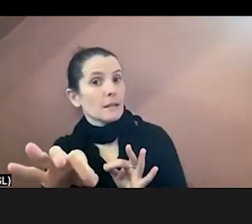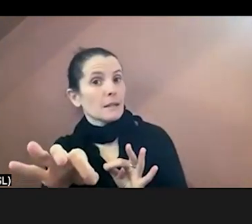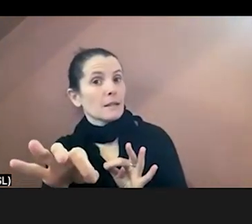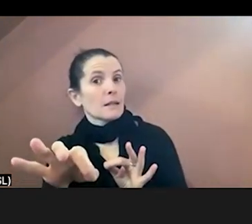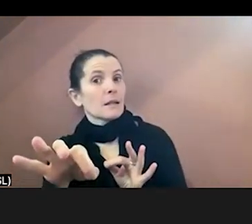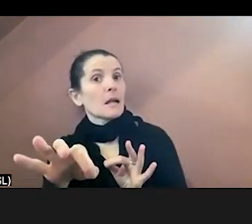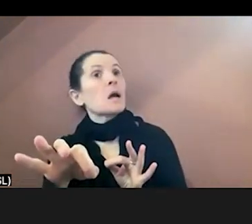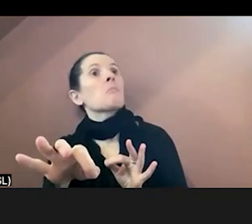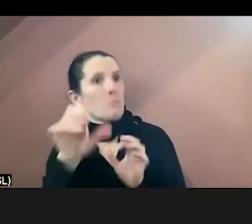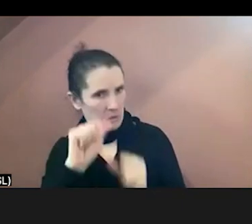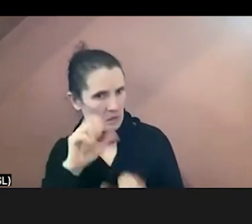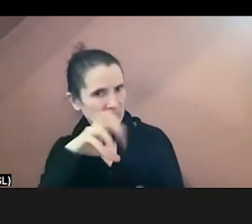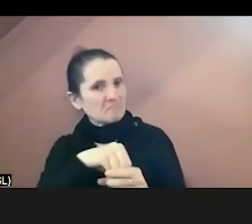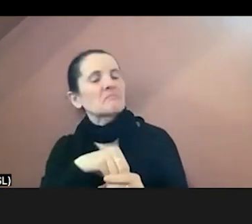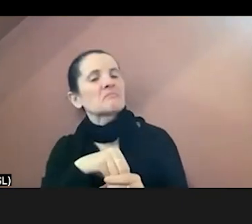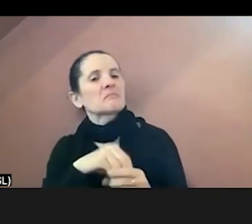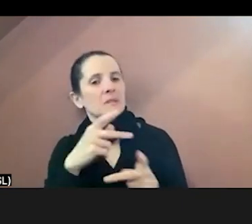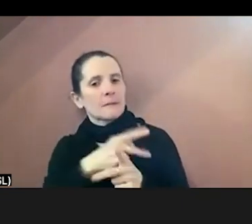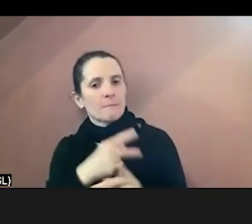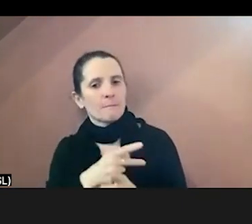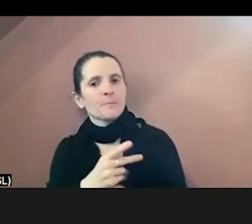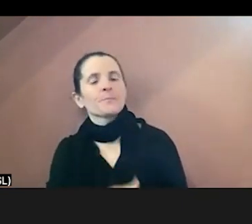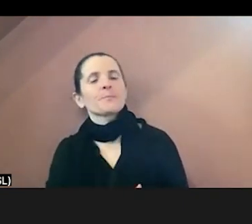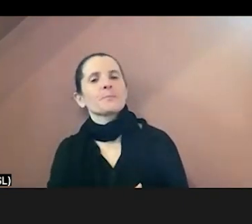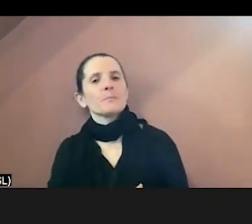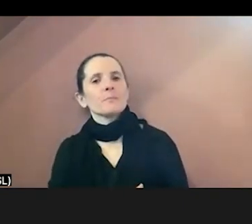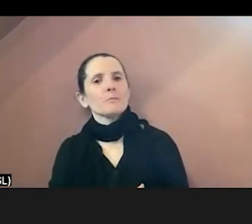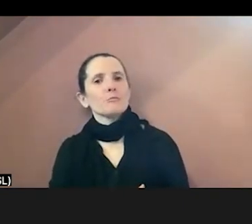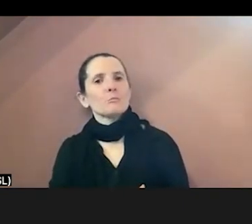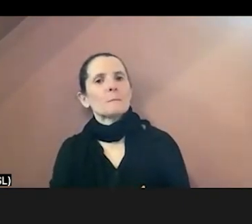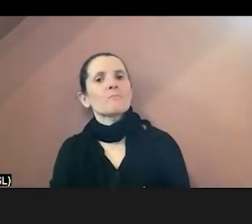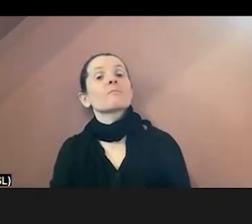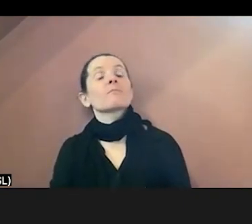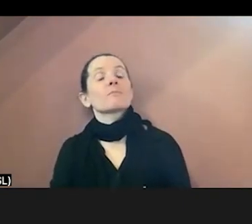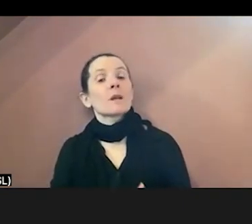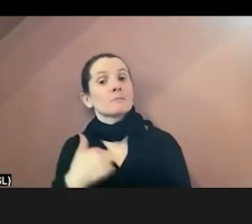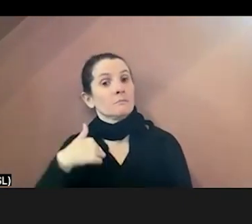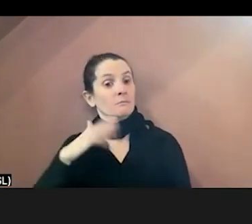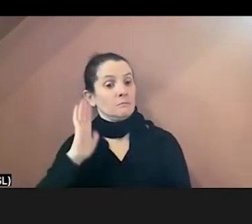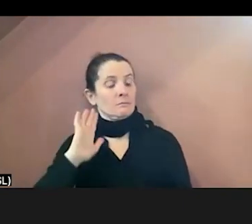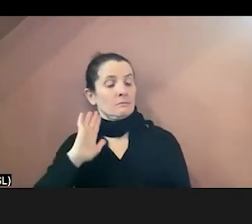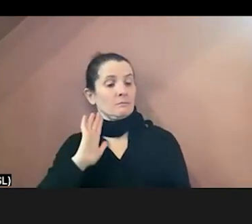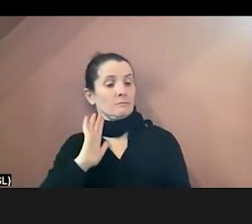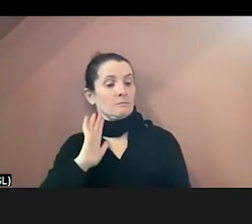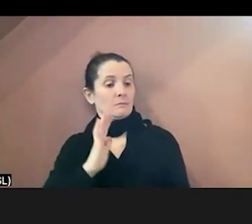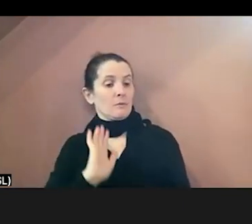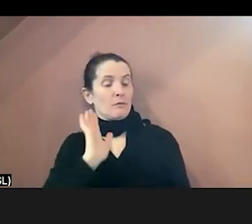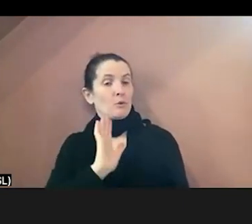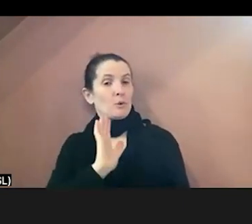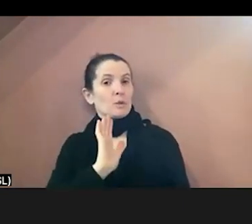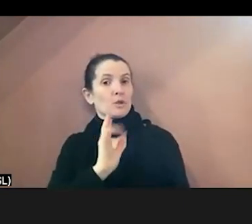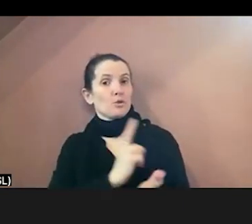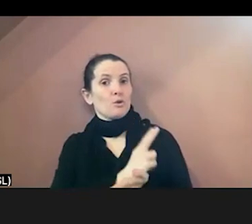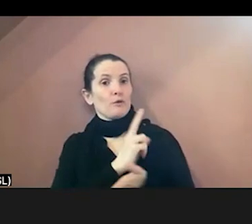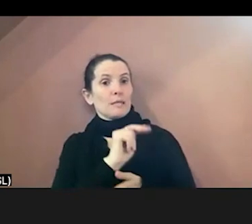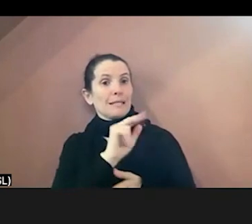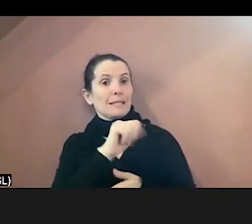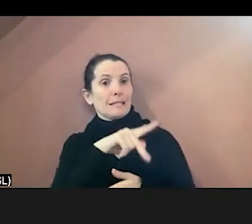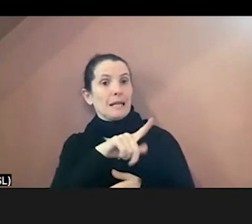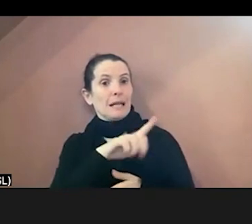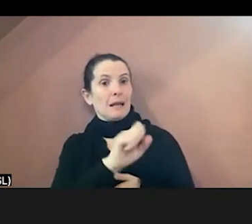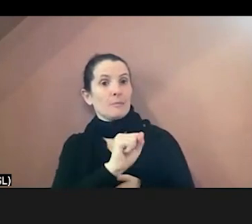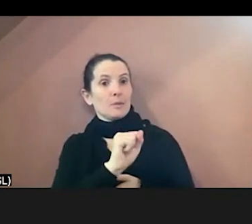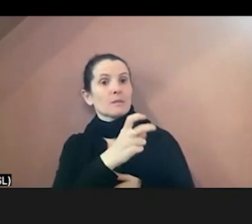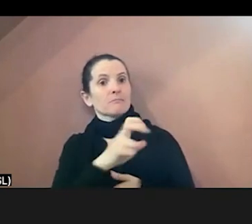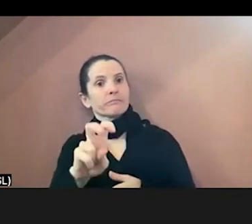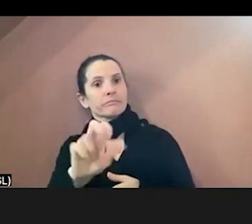my plans, but I changed institution. I passed from the University of Naples, from the University of Sannio, and then got